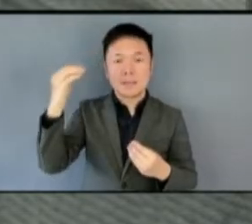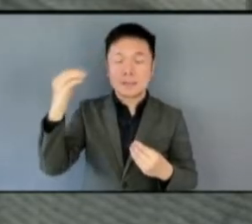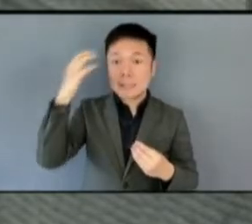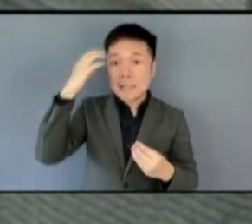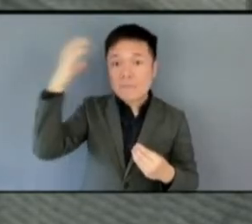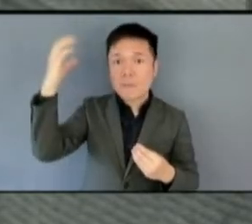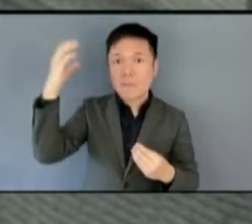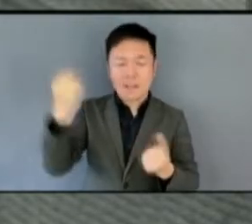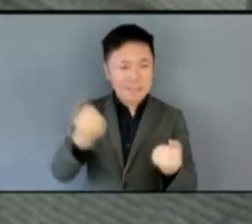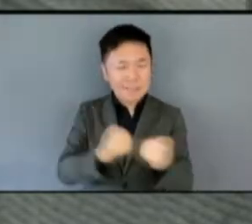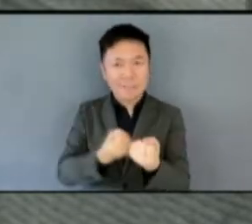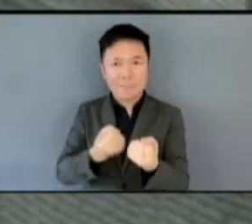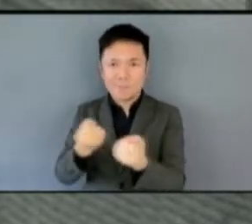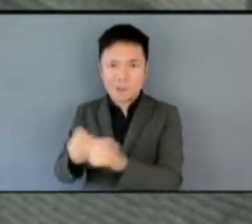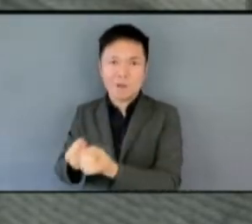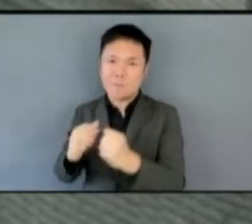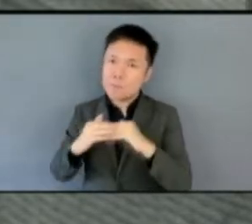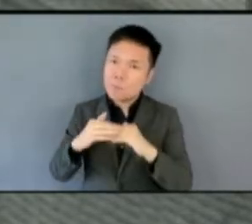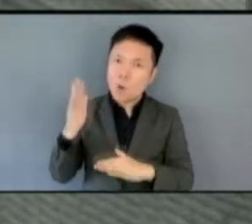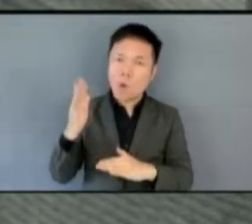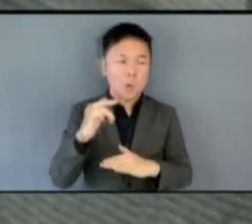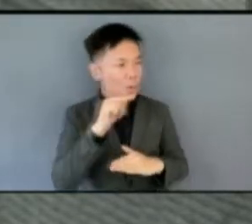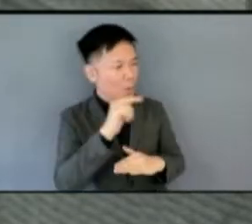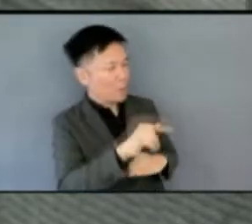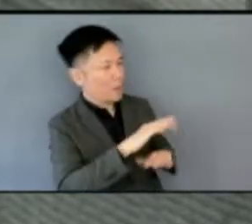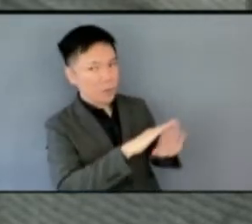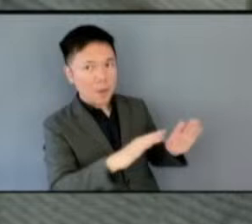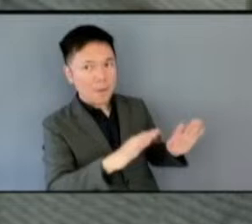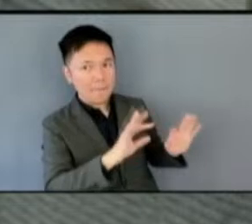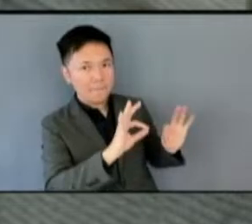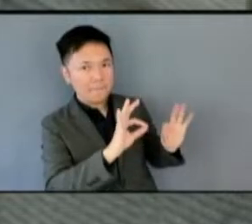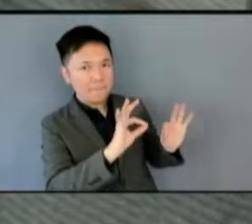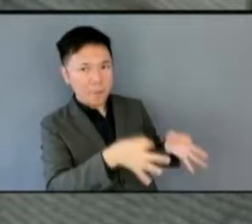interventions that need to be done, also with the informal